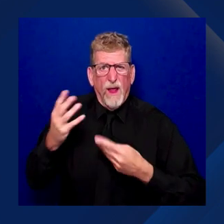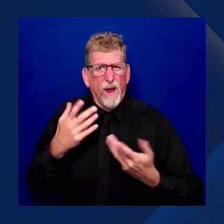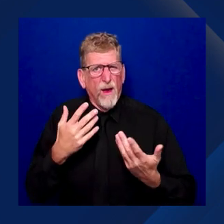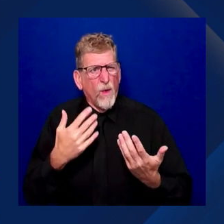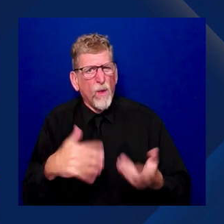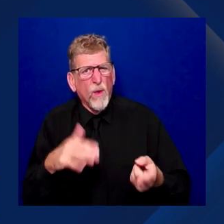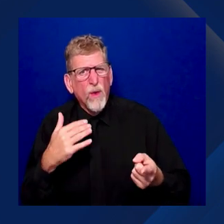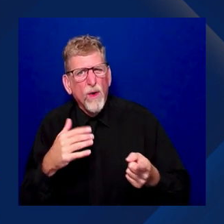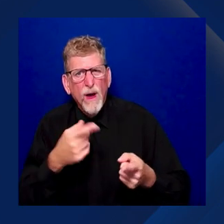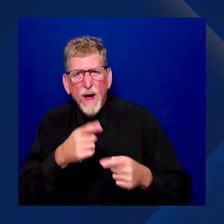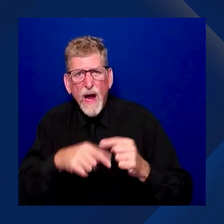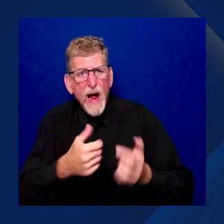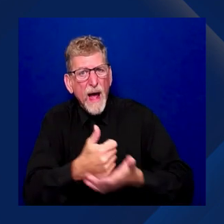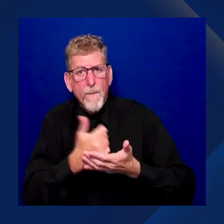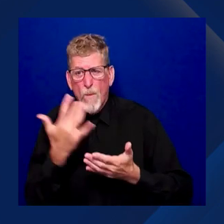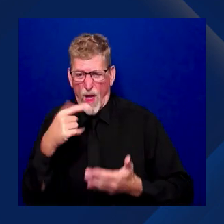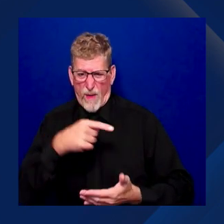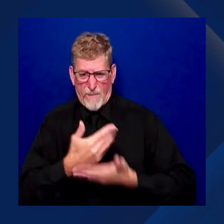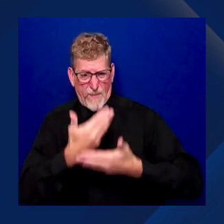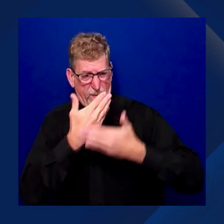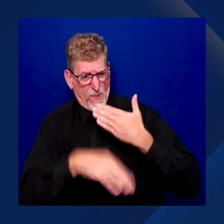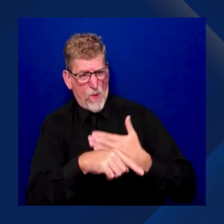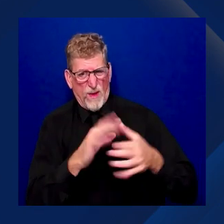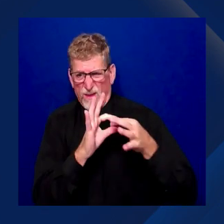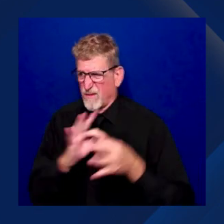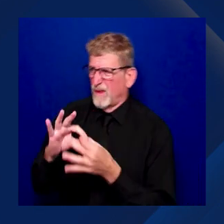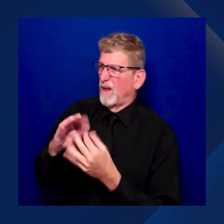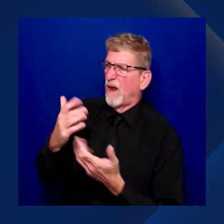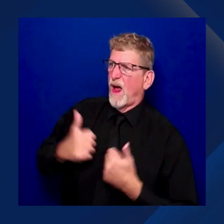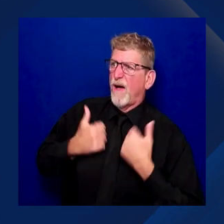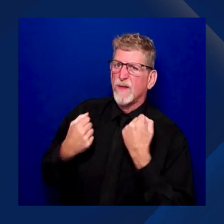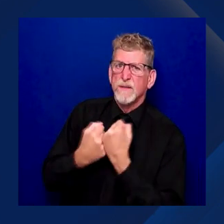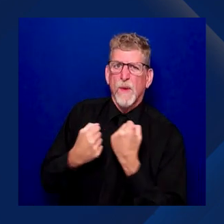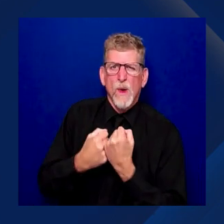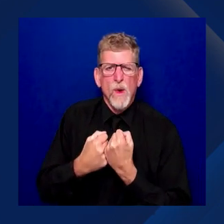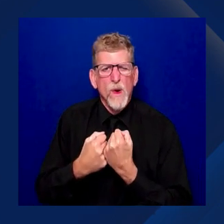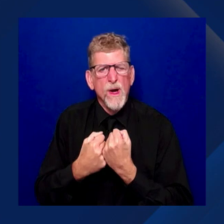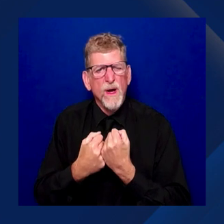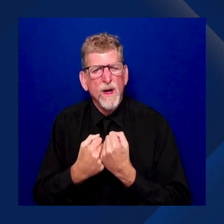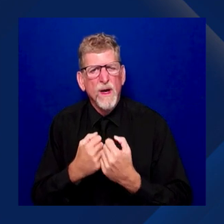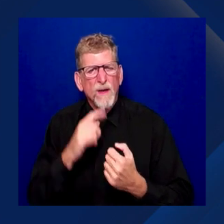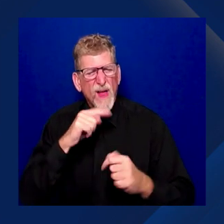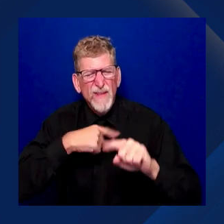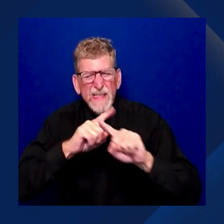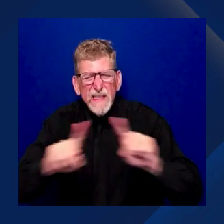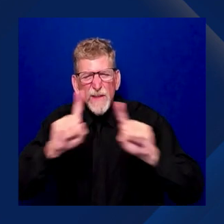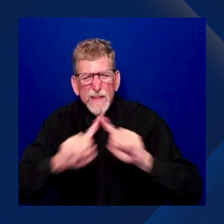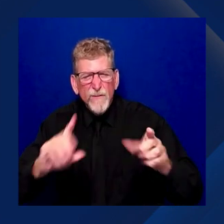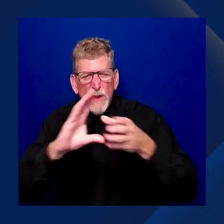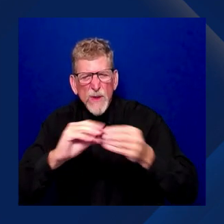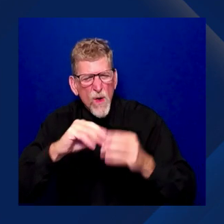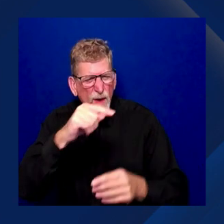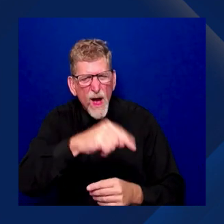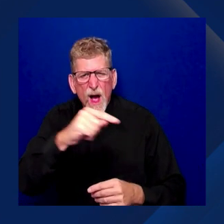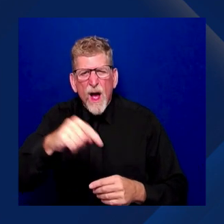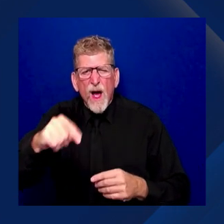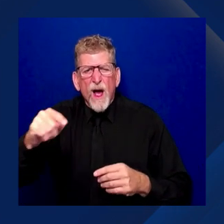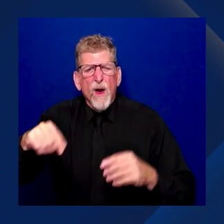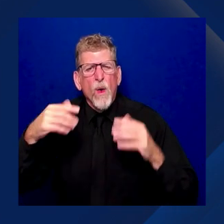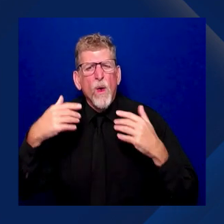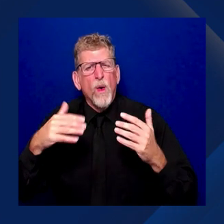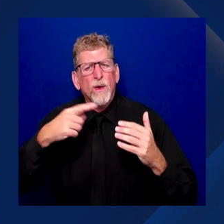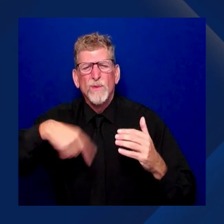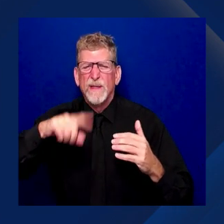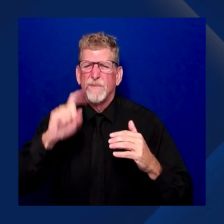baby. These stories should compel all of us to take on this crisis,